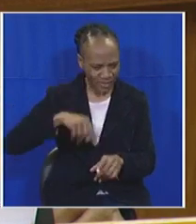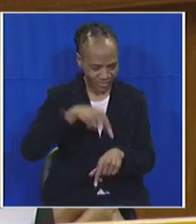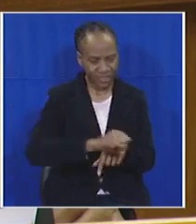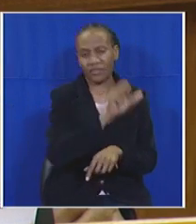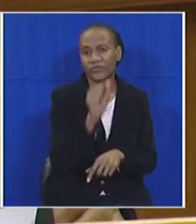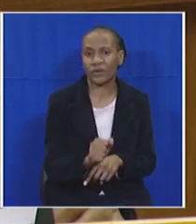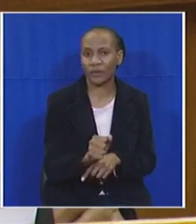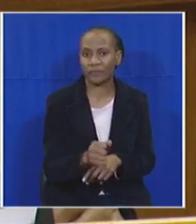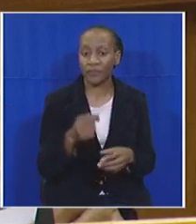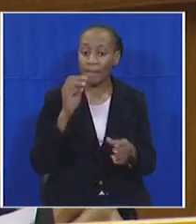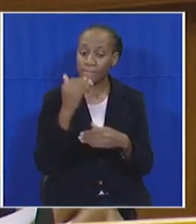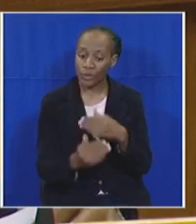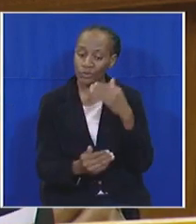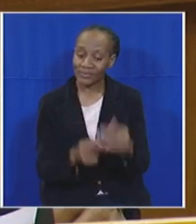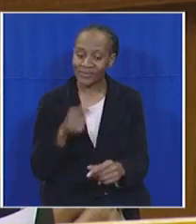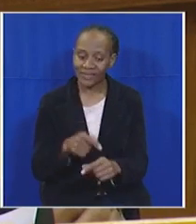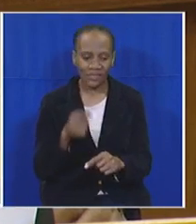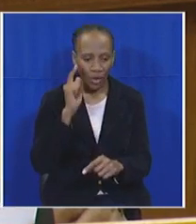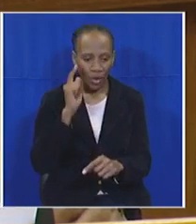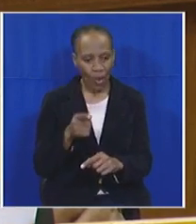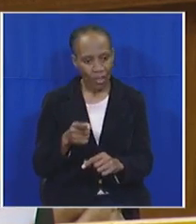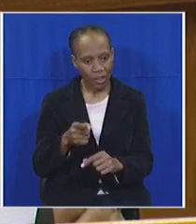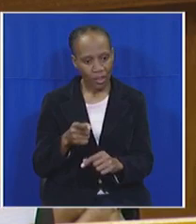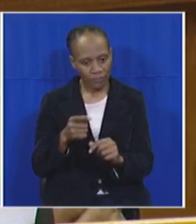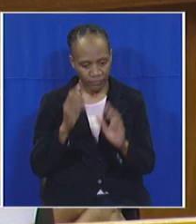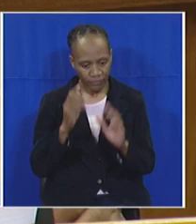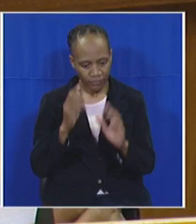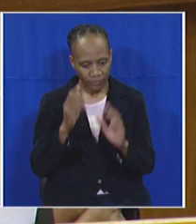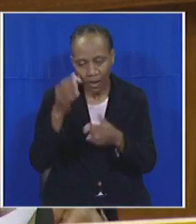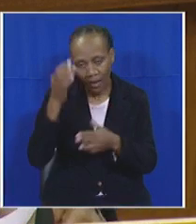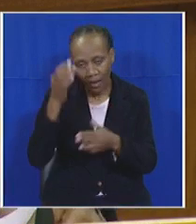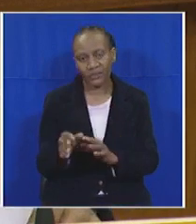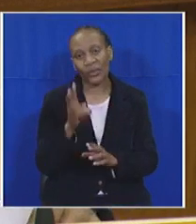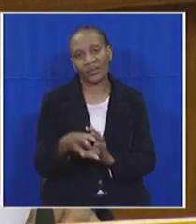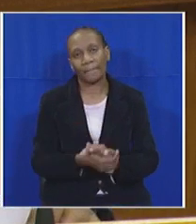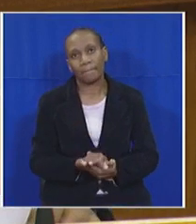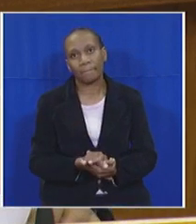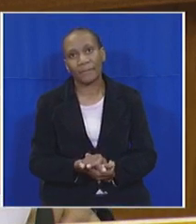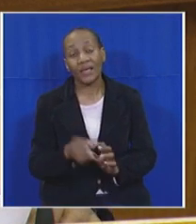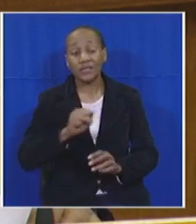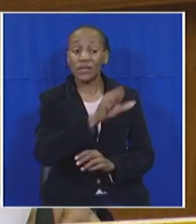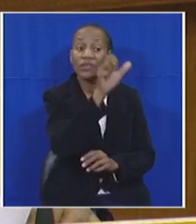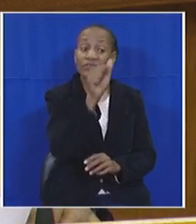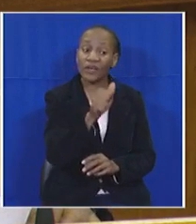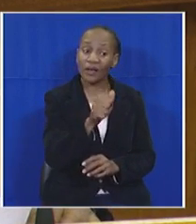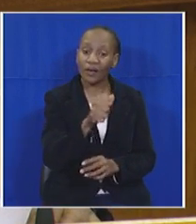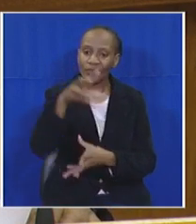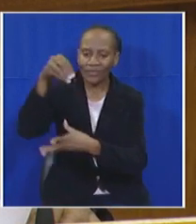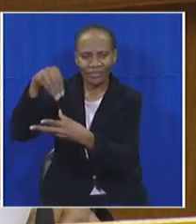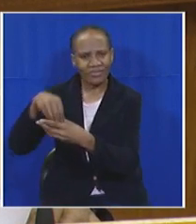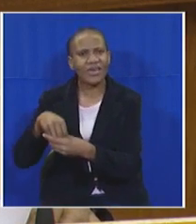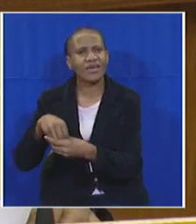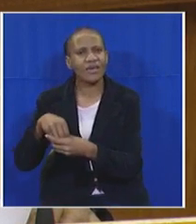This process is high on government agenda. As a member state, South Africa participated and made a